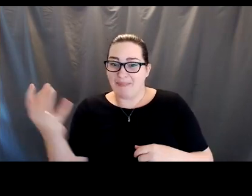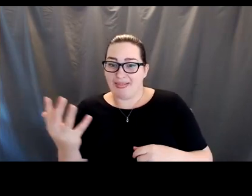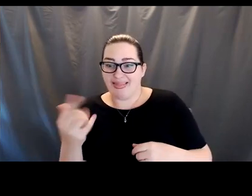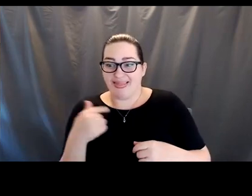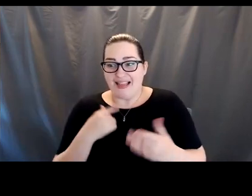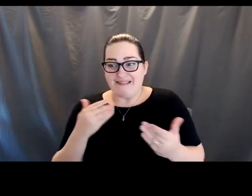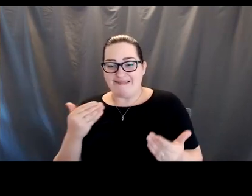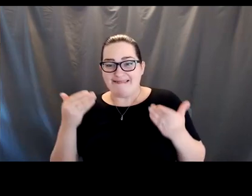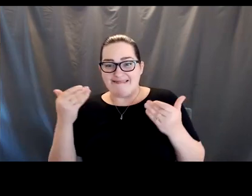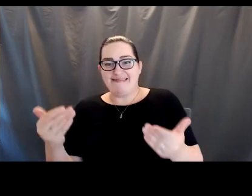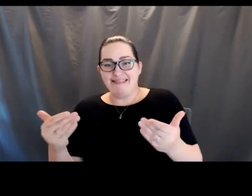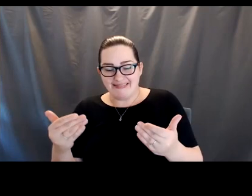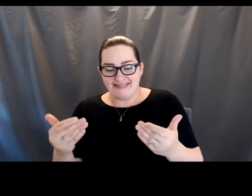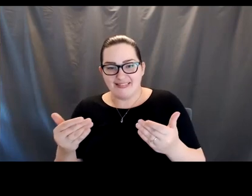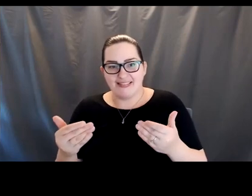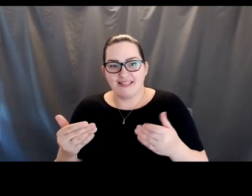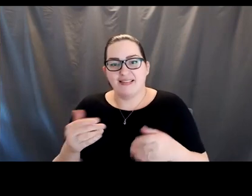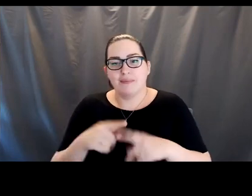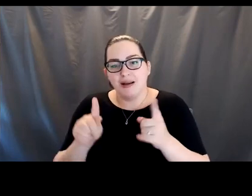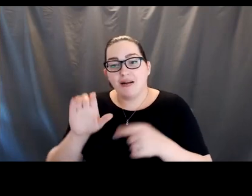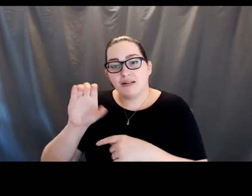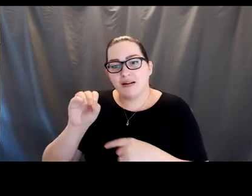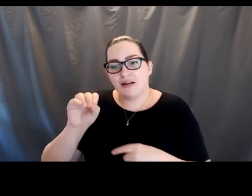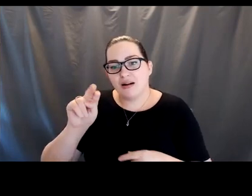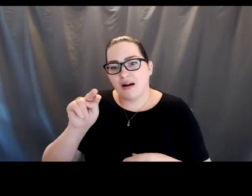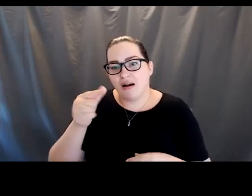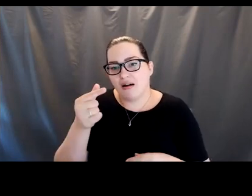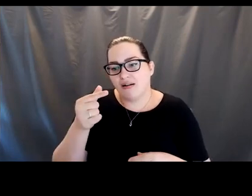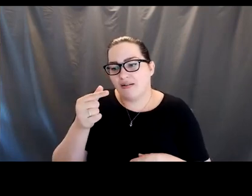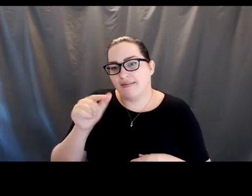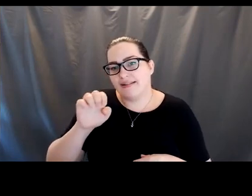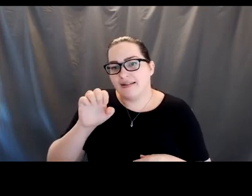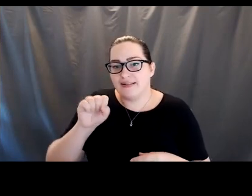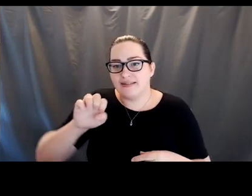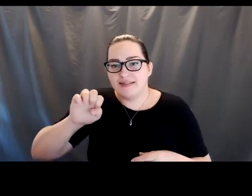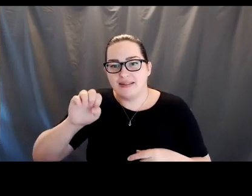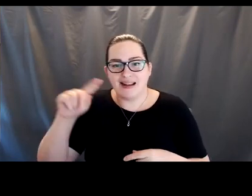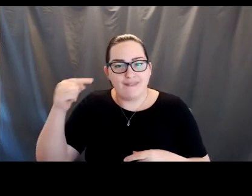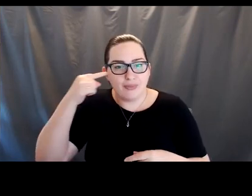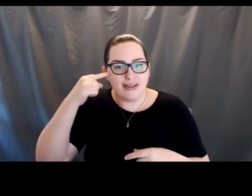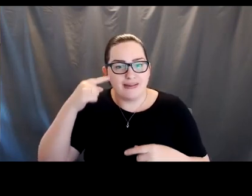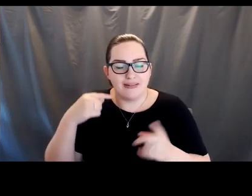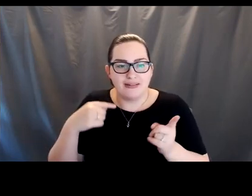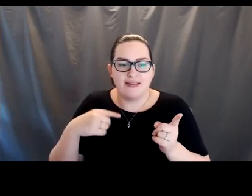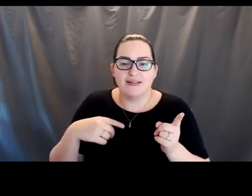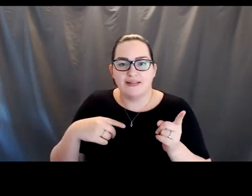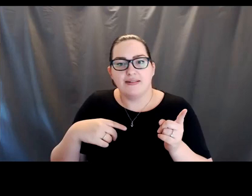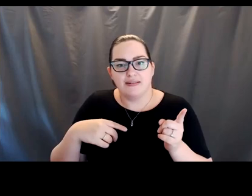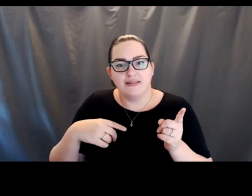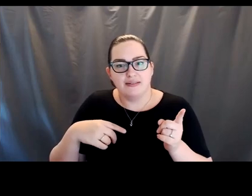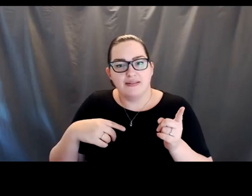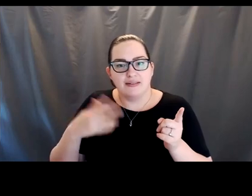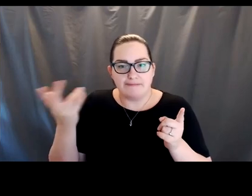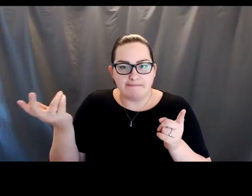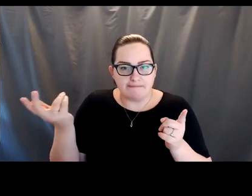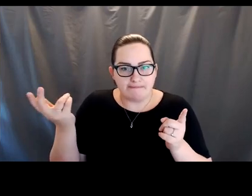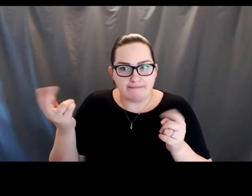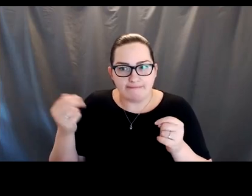the Congolese government was susceptible to international pressure because I'd written something earlier about, I can't remember what it